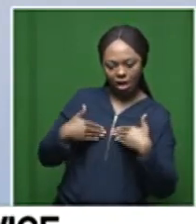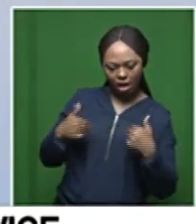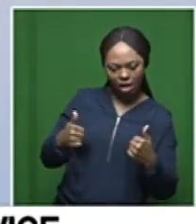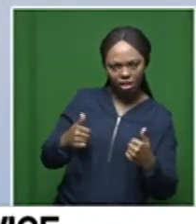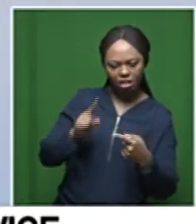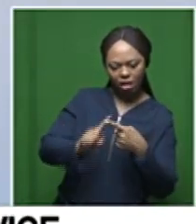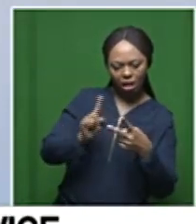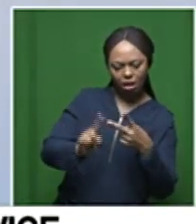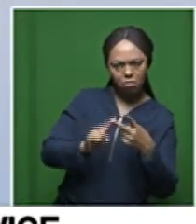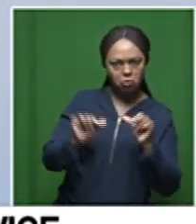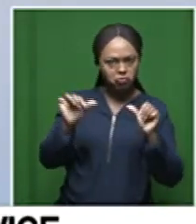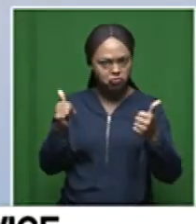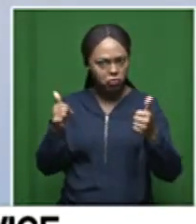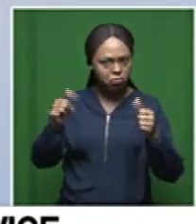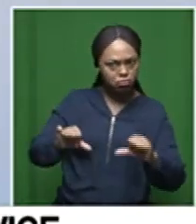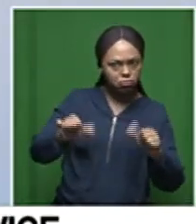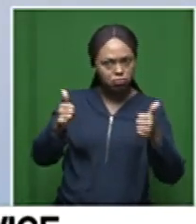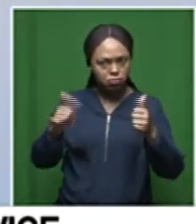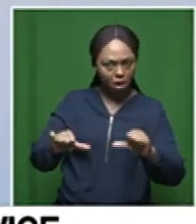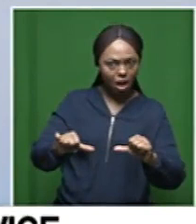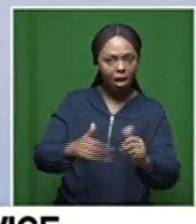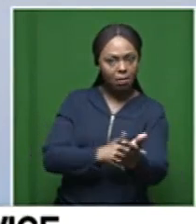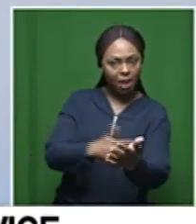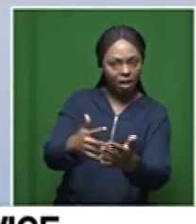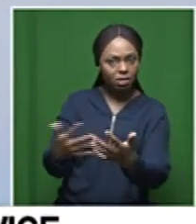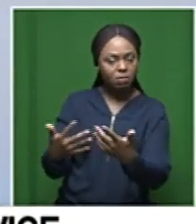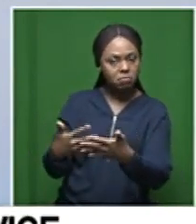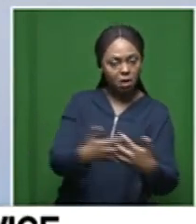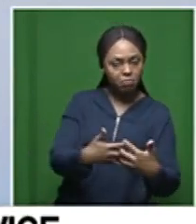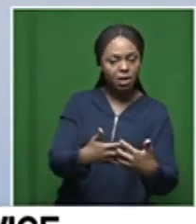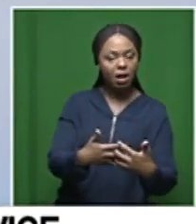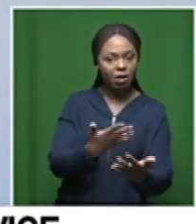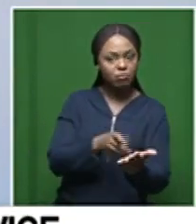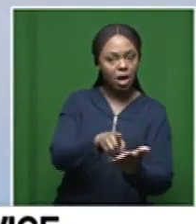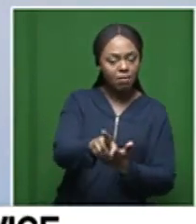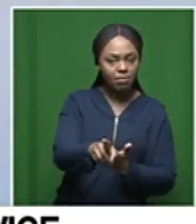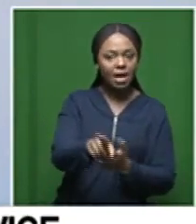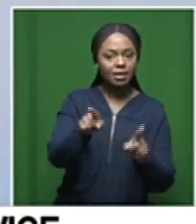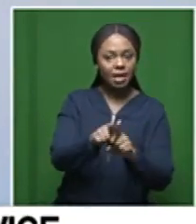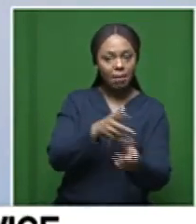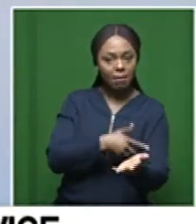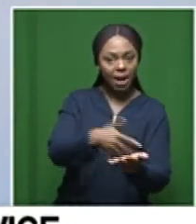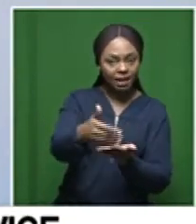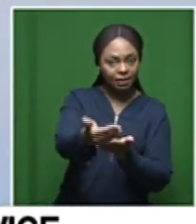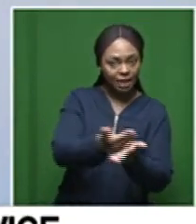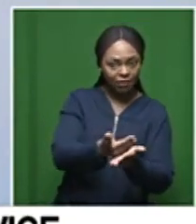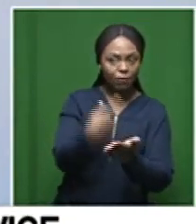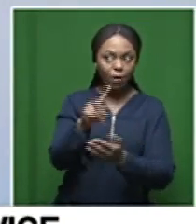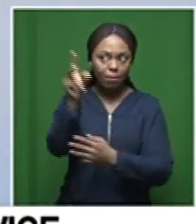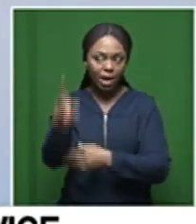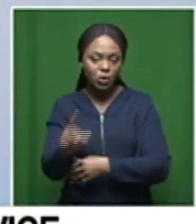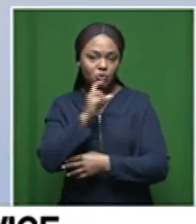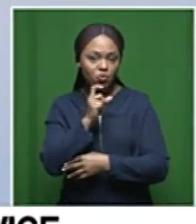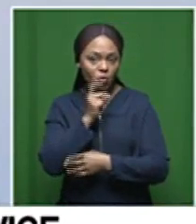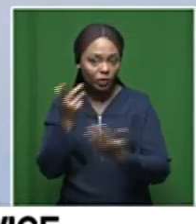they in a good enough health status to donate blood? Is the blood that they would be donating also going to be safe enough for somebody else